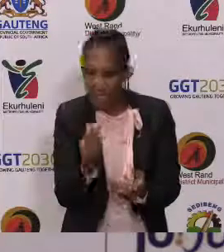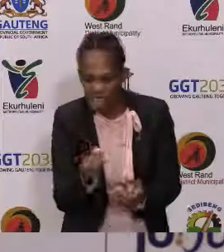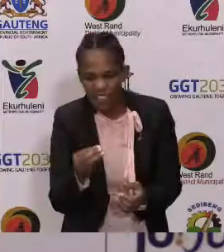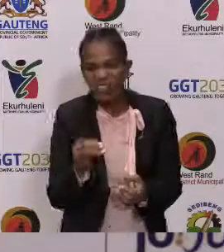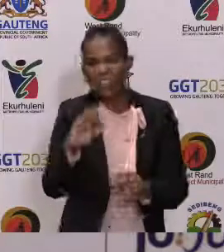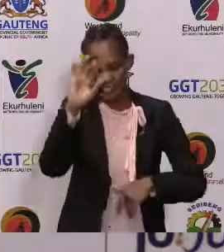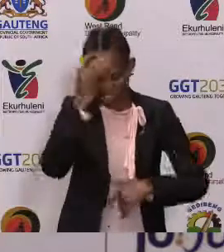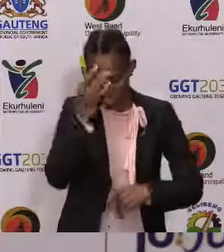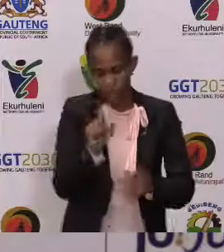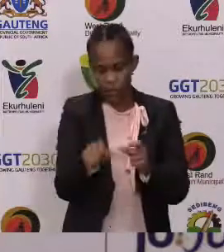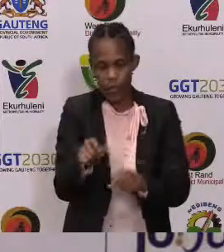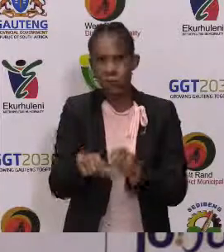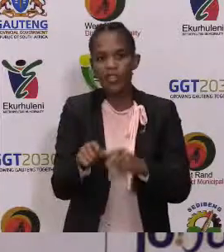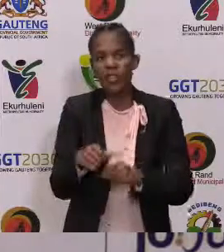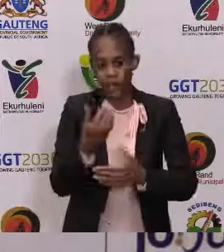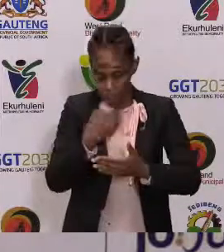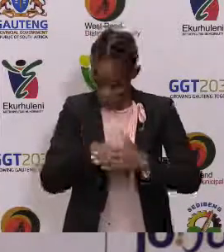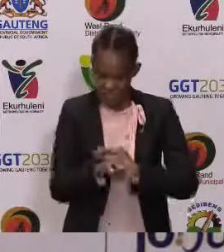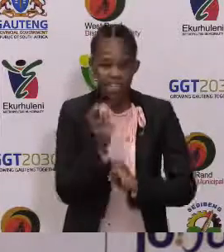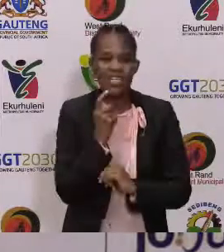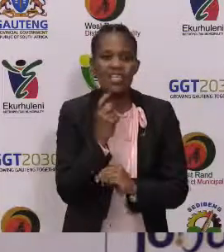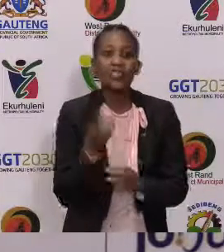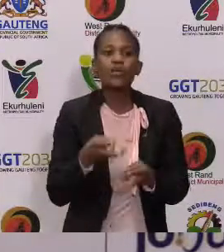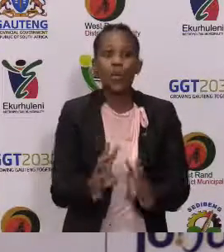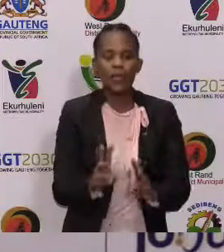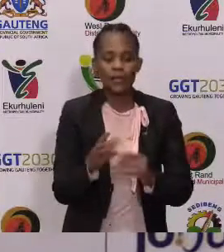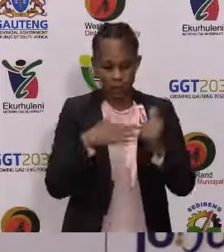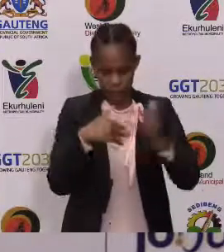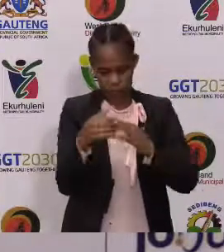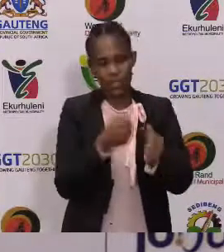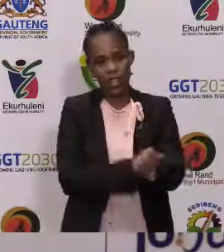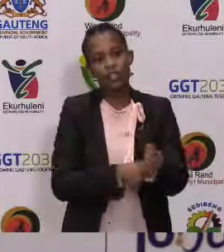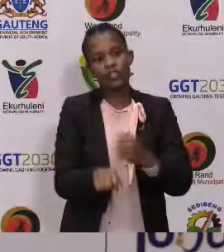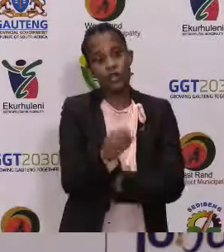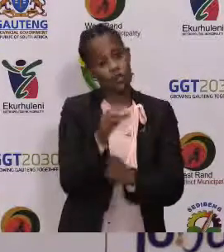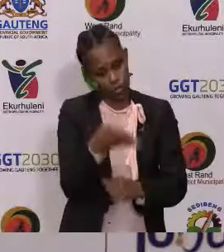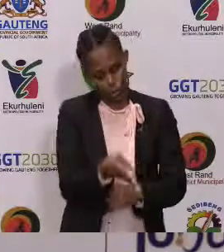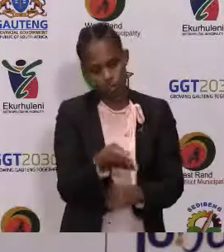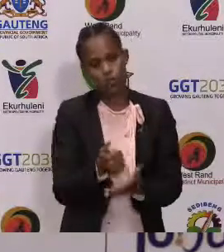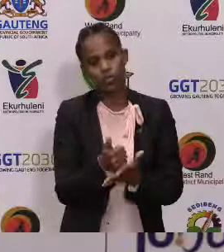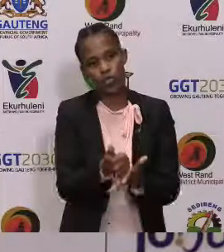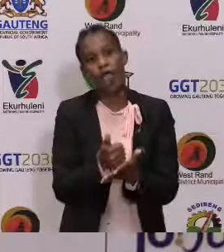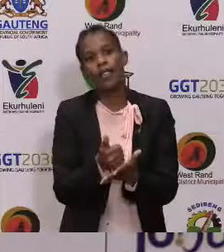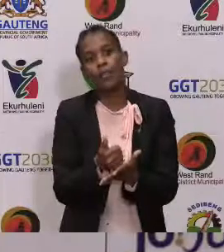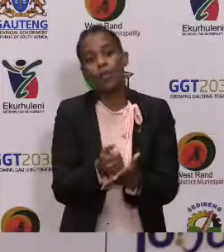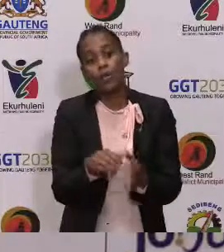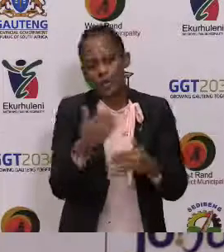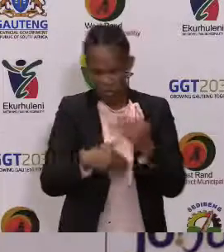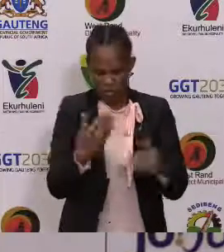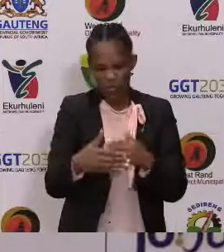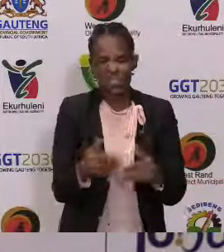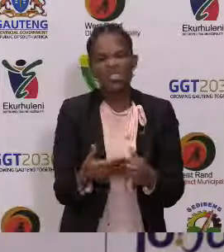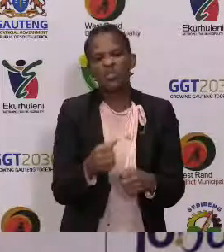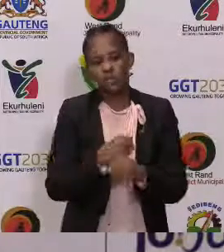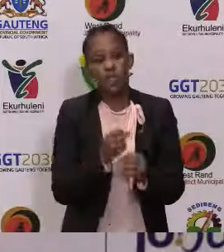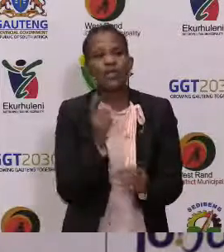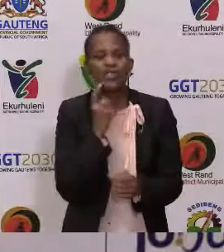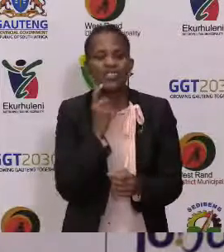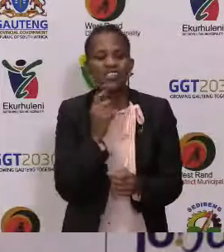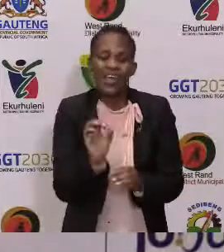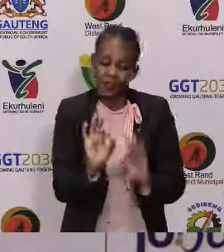needs, from a total infrastructure point of view, which is health technology, human resource, and create a proper